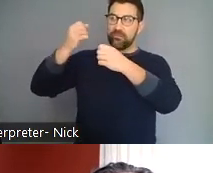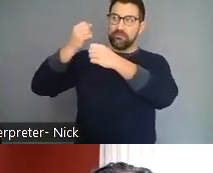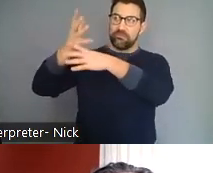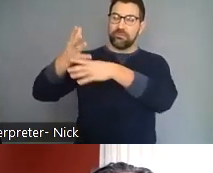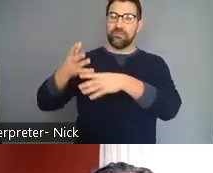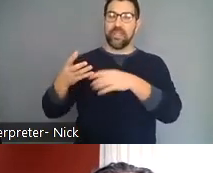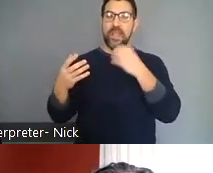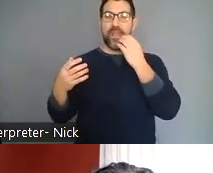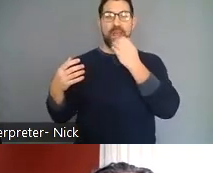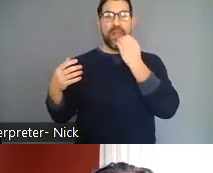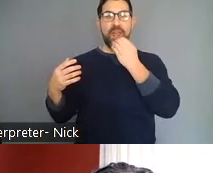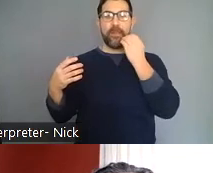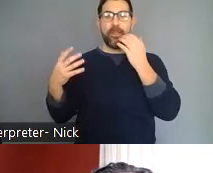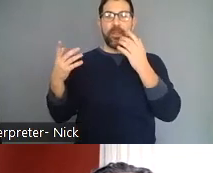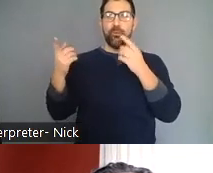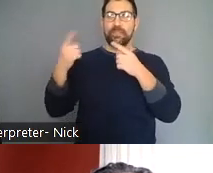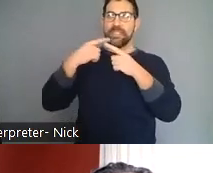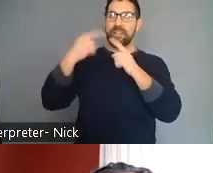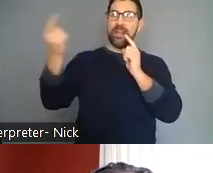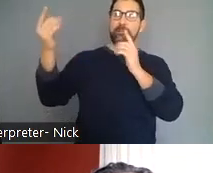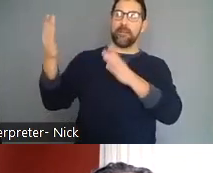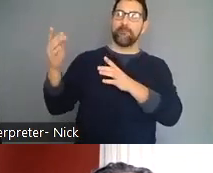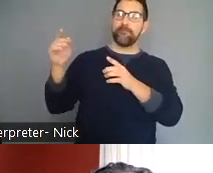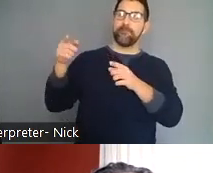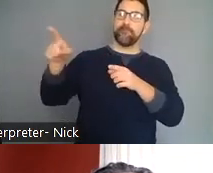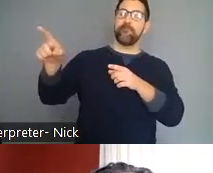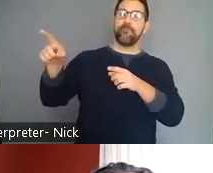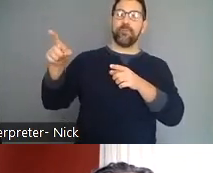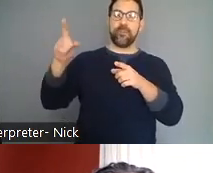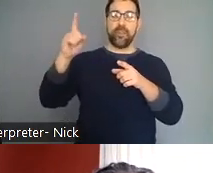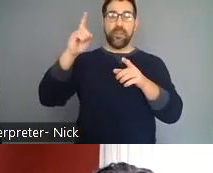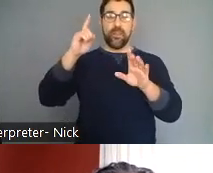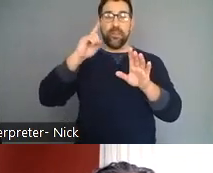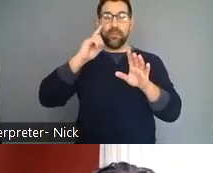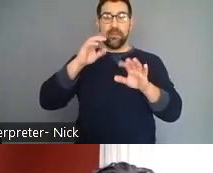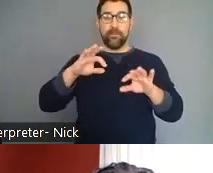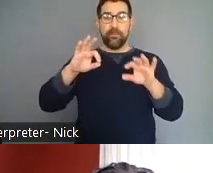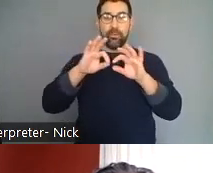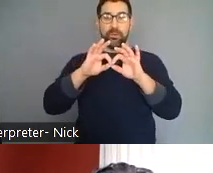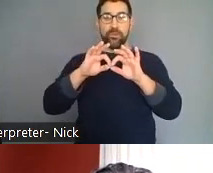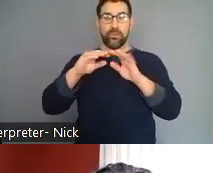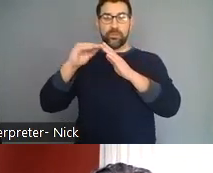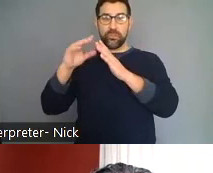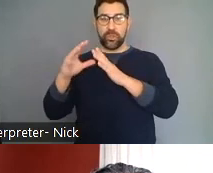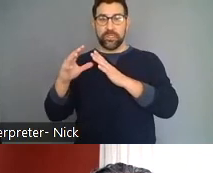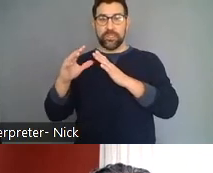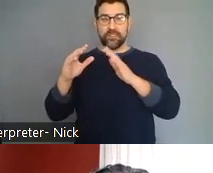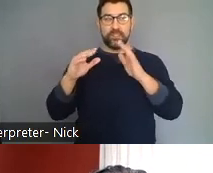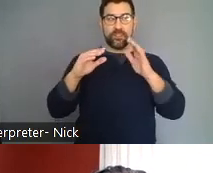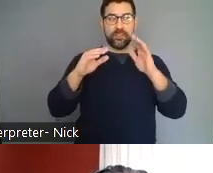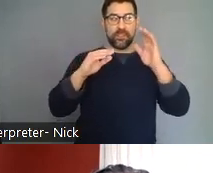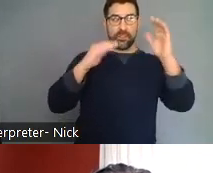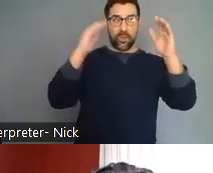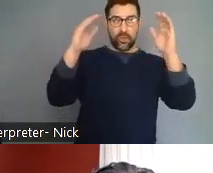what we see as sort of the enemy. And I think it's very important for both on the student side and the adult side